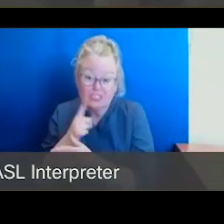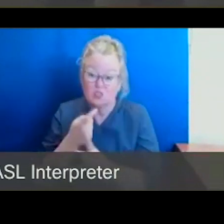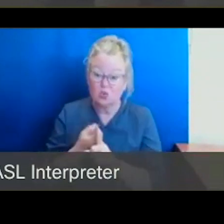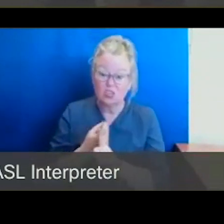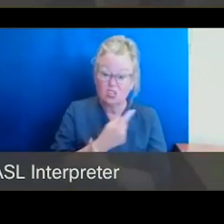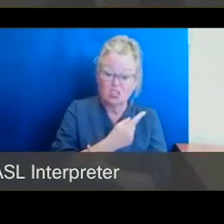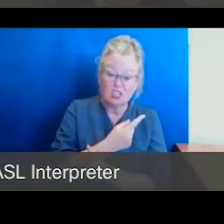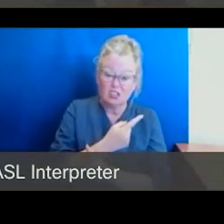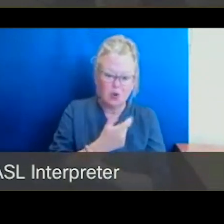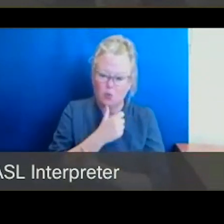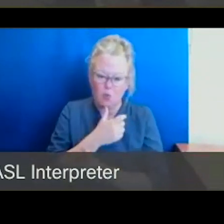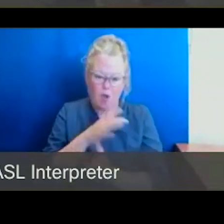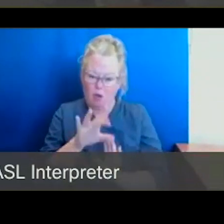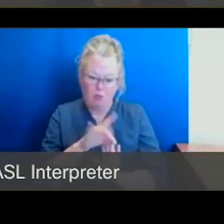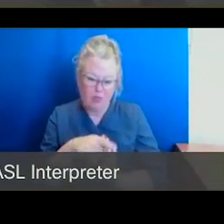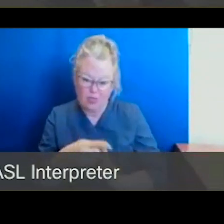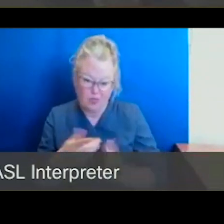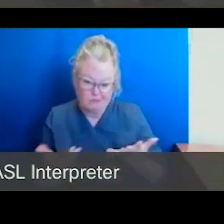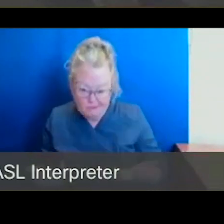priority.